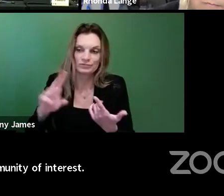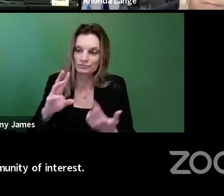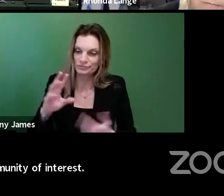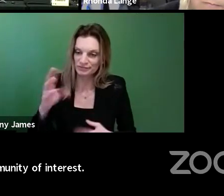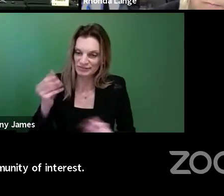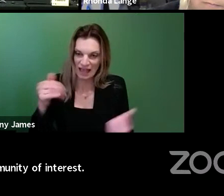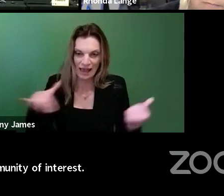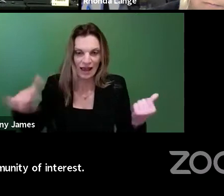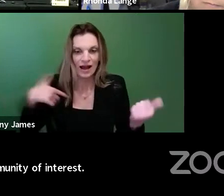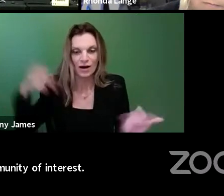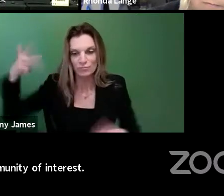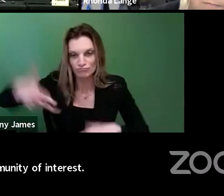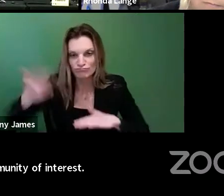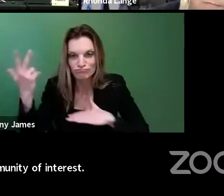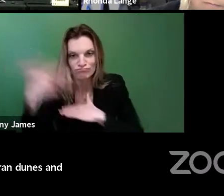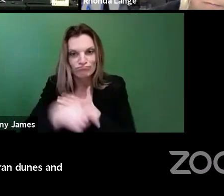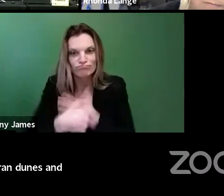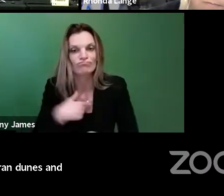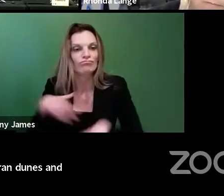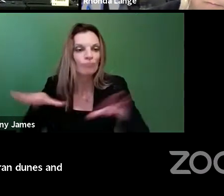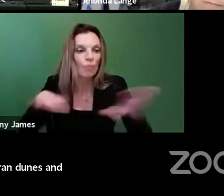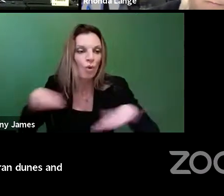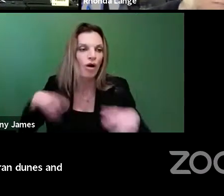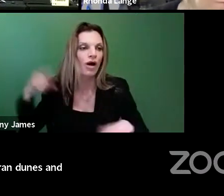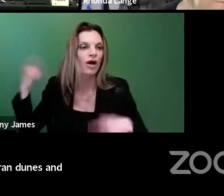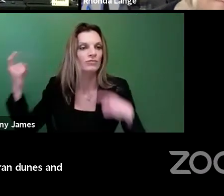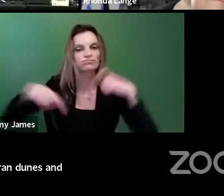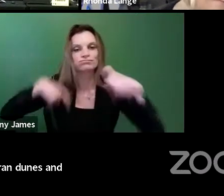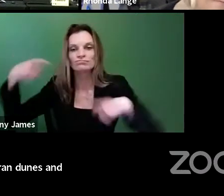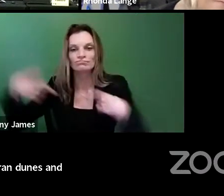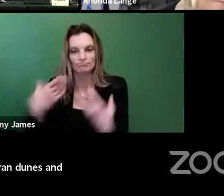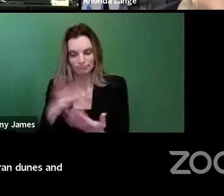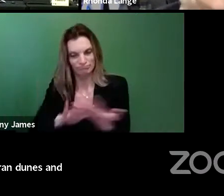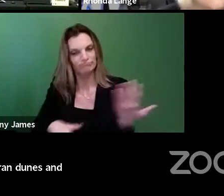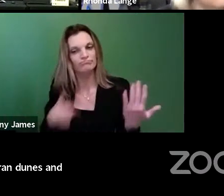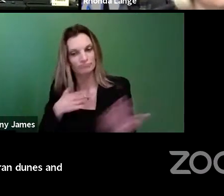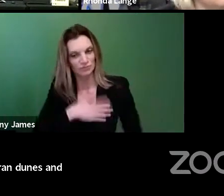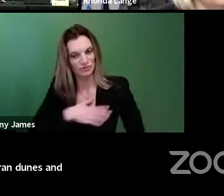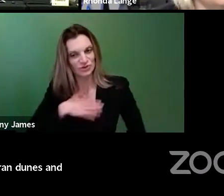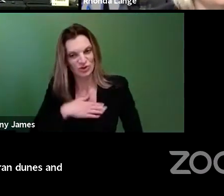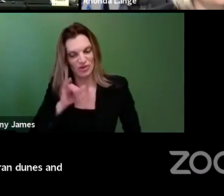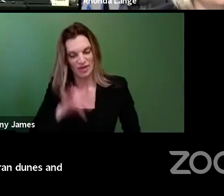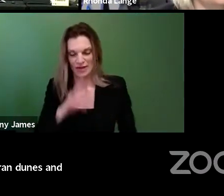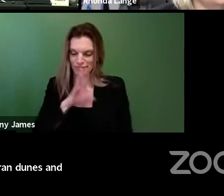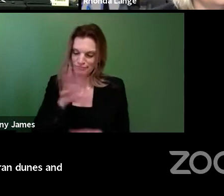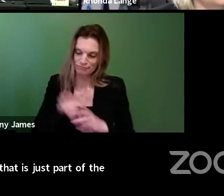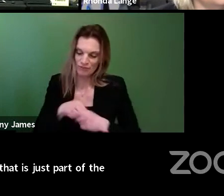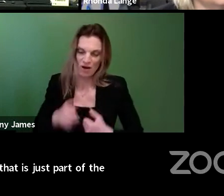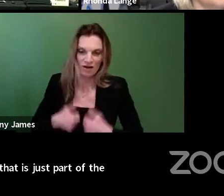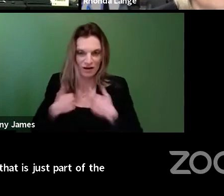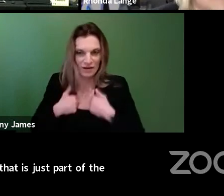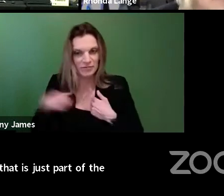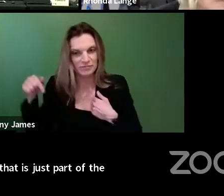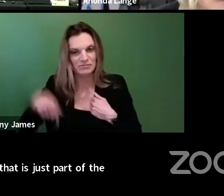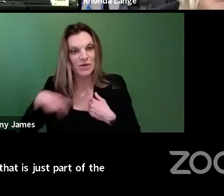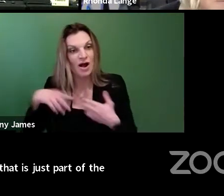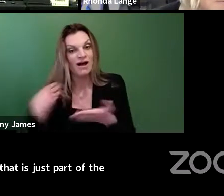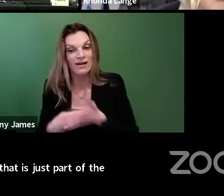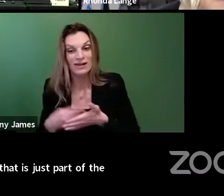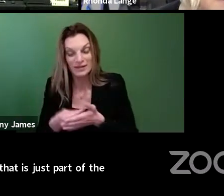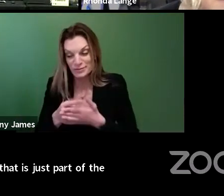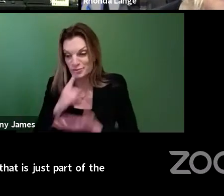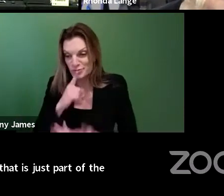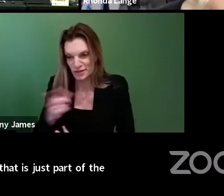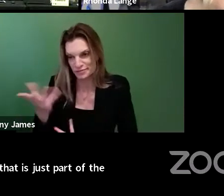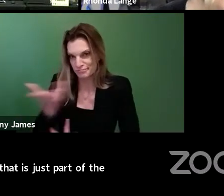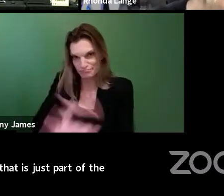dunes, drove over dunes. That's just part of the lakeshore. And plus our economies are very well mixed together just